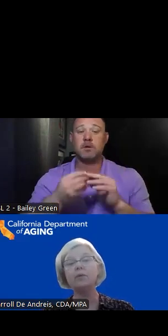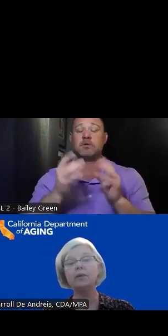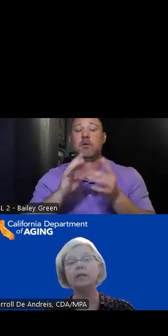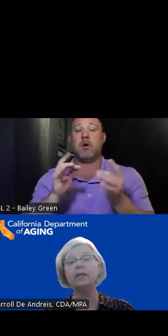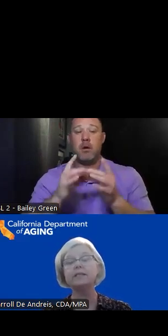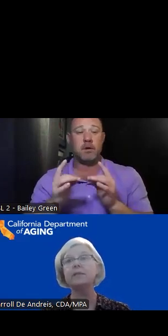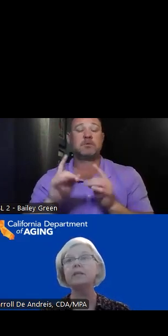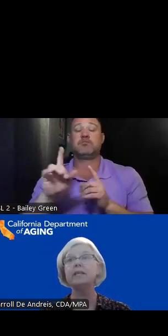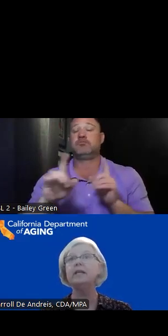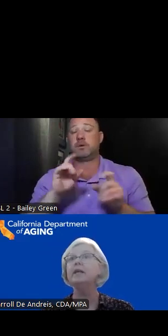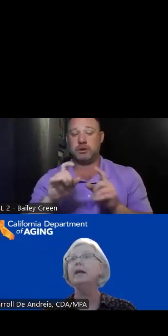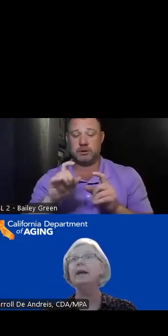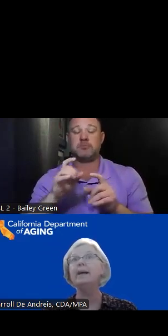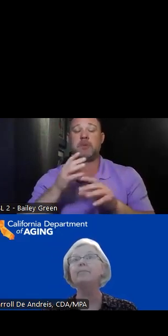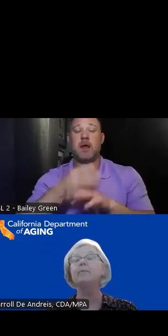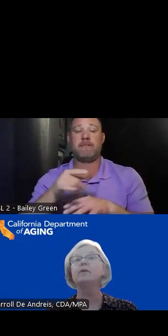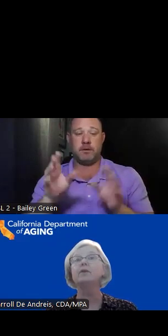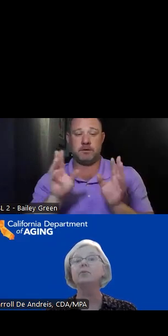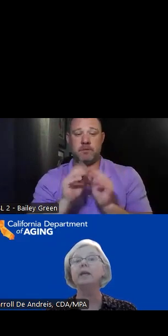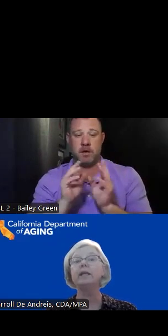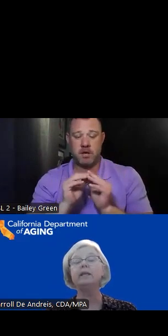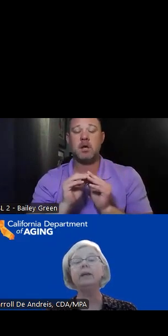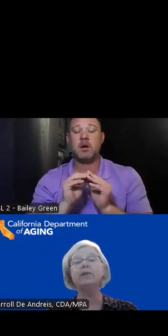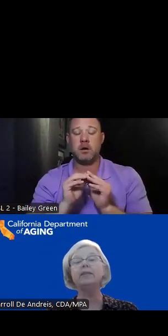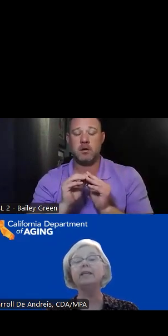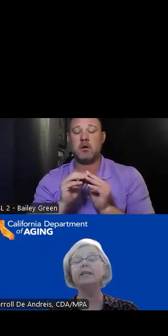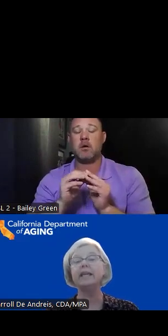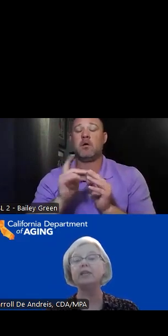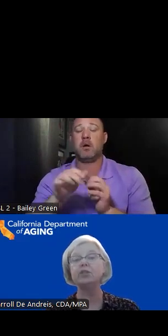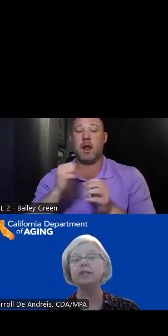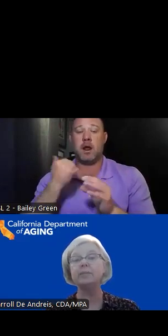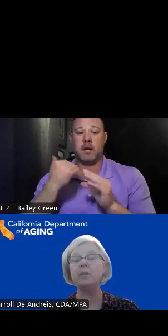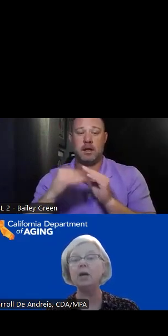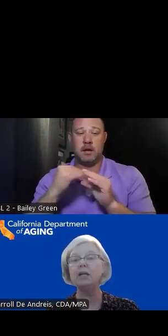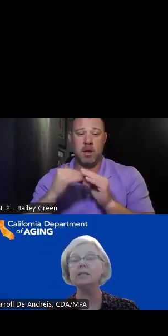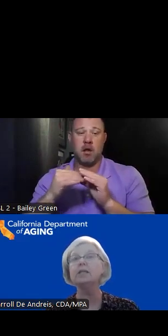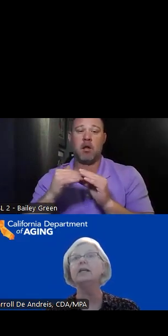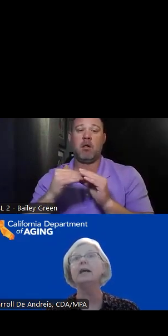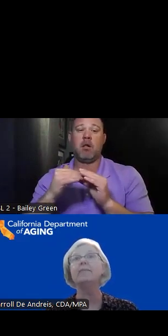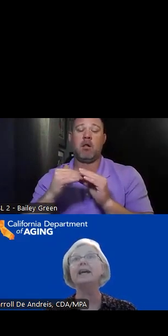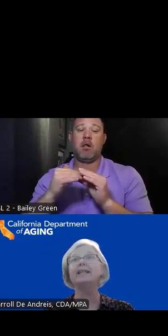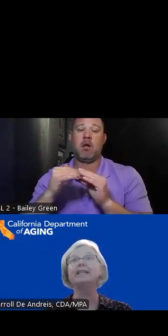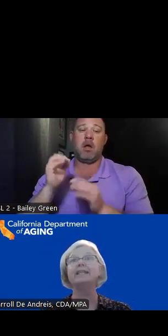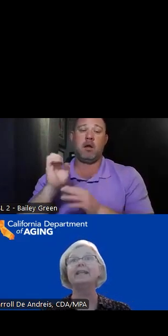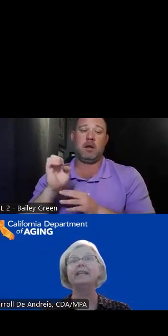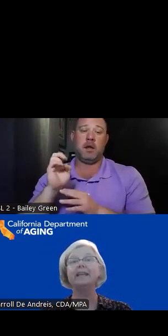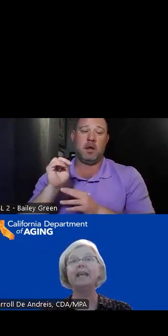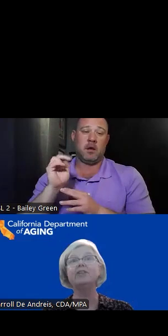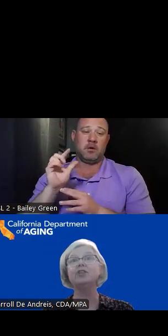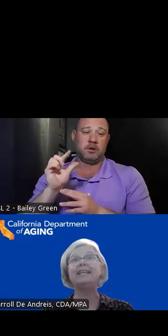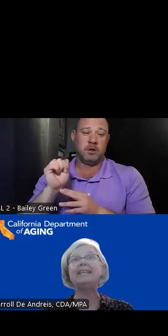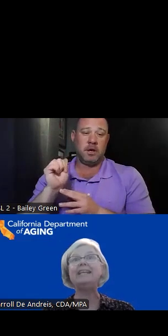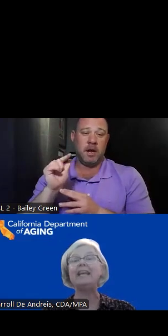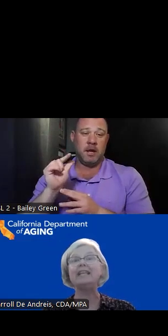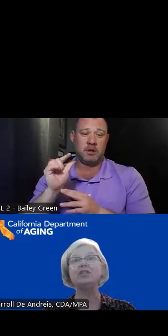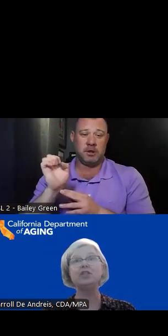questions following this committee, you may email the Engage email box. That is